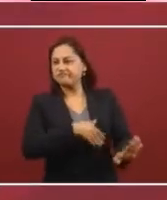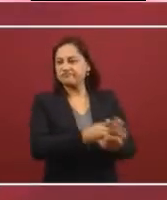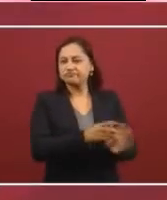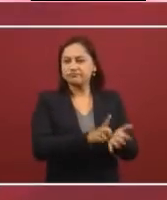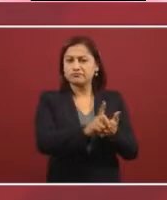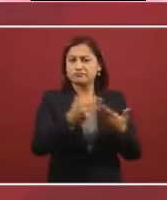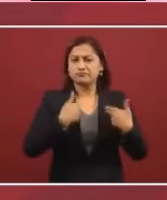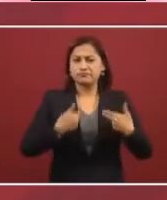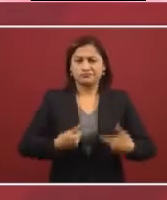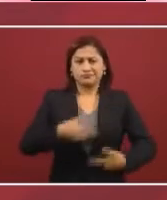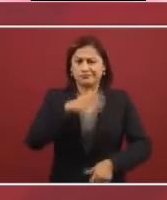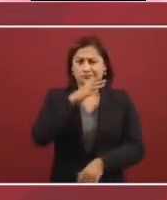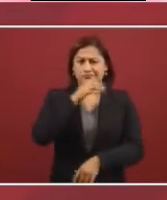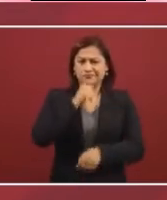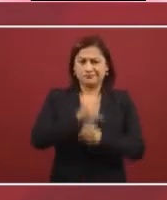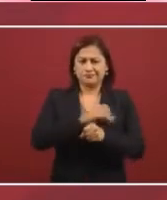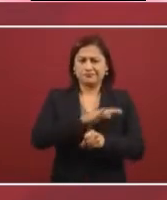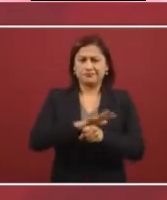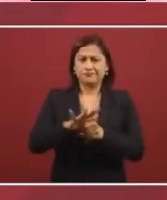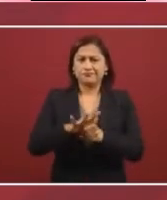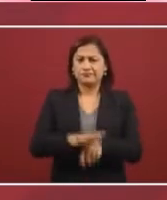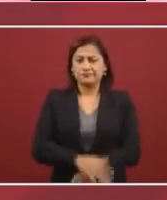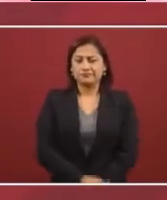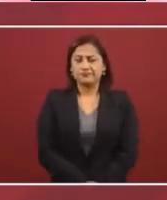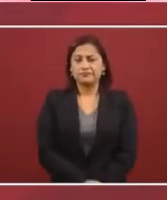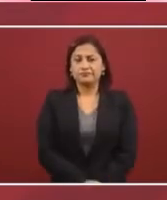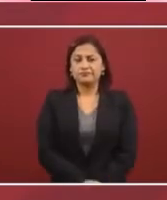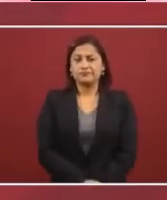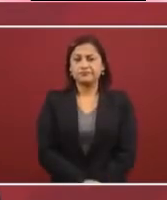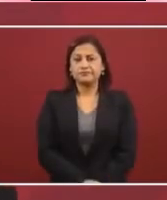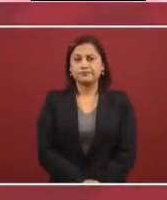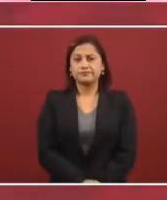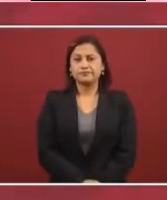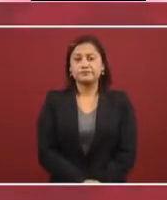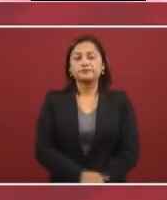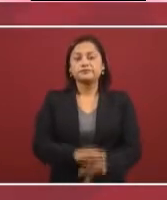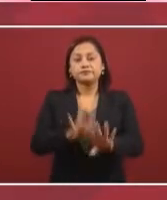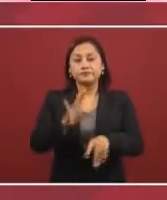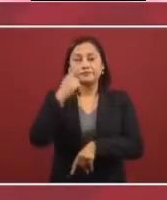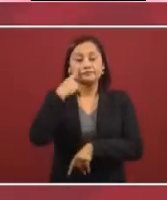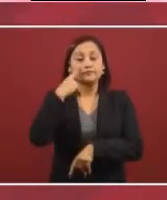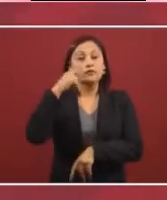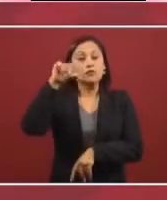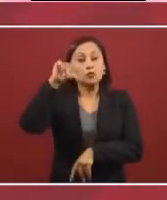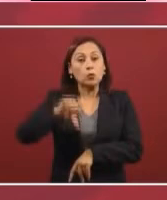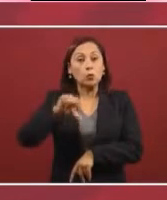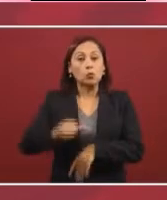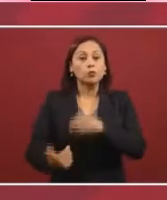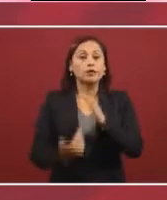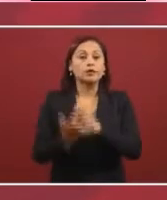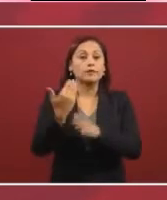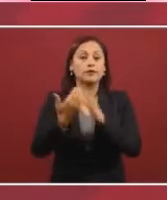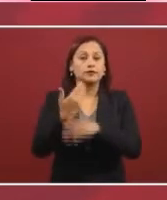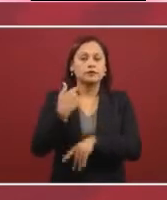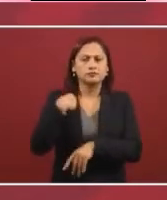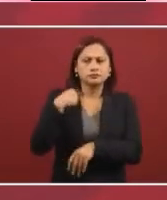rights. Entonces, so therefore, today I found out in the morning